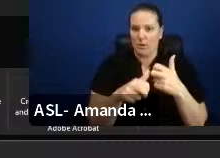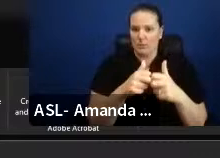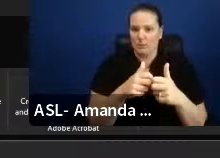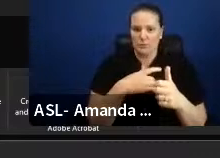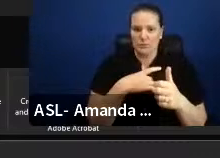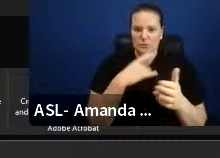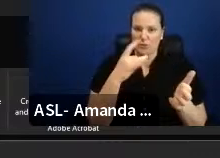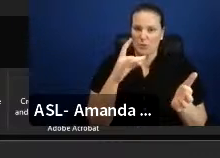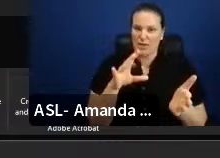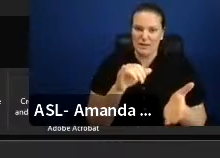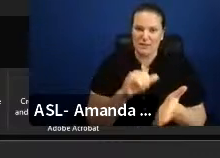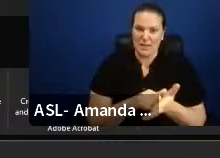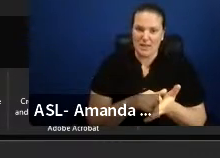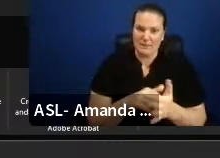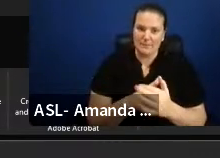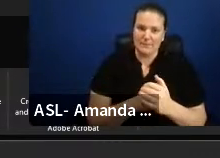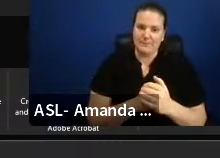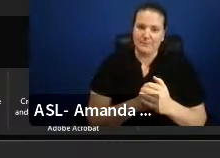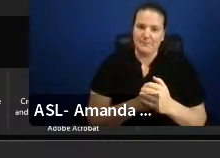it.